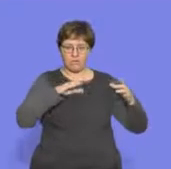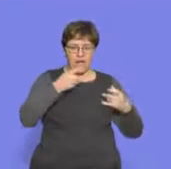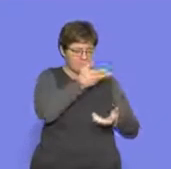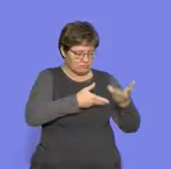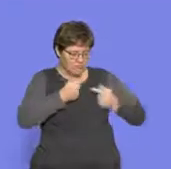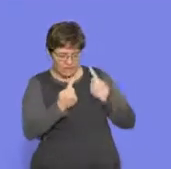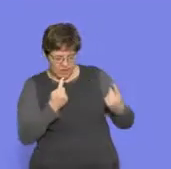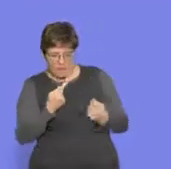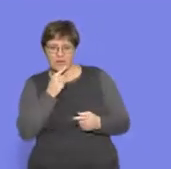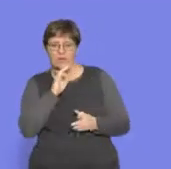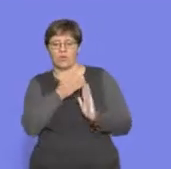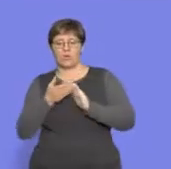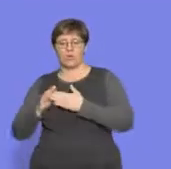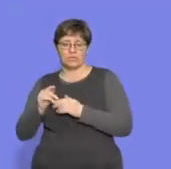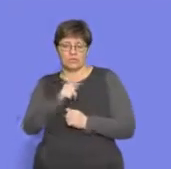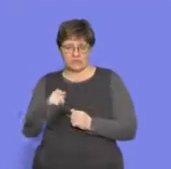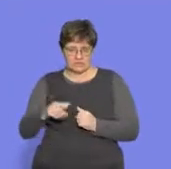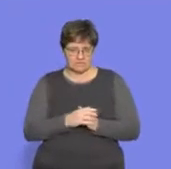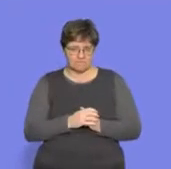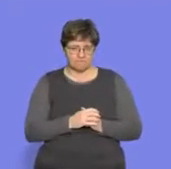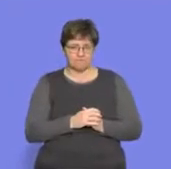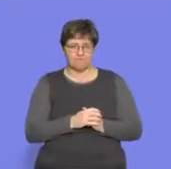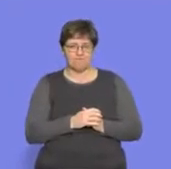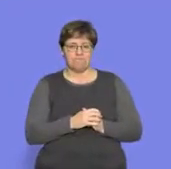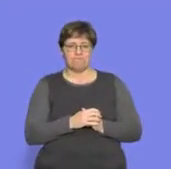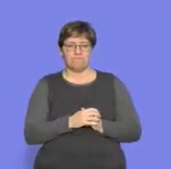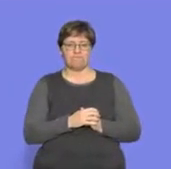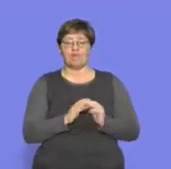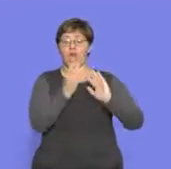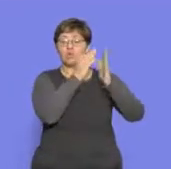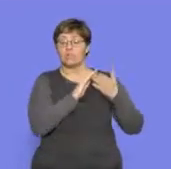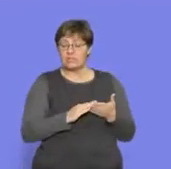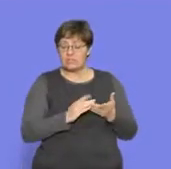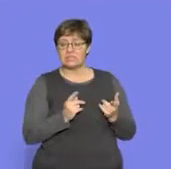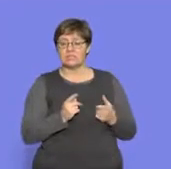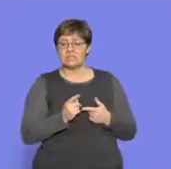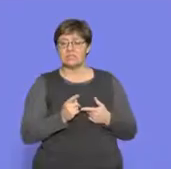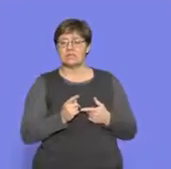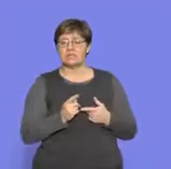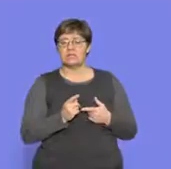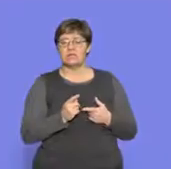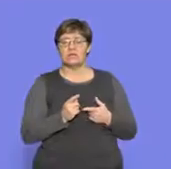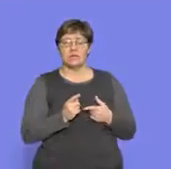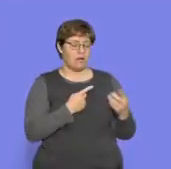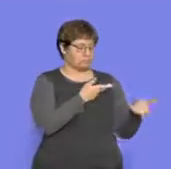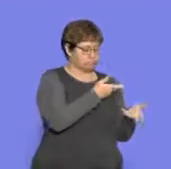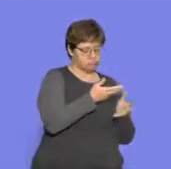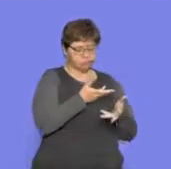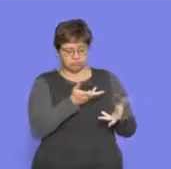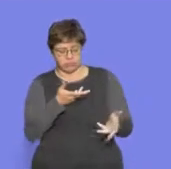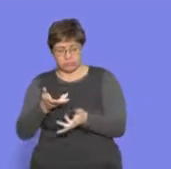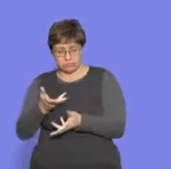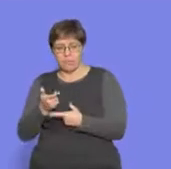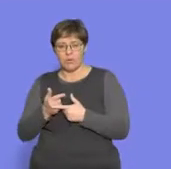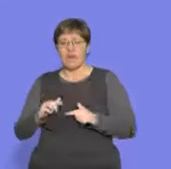each other, we refer to that as a community. Communities in turn interact with each other and the